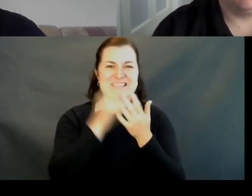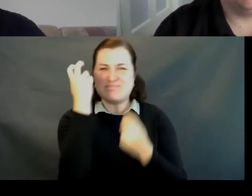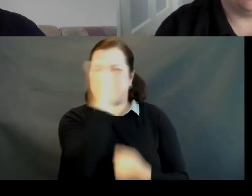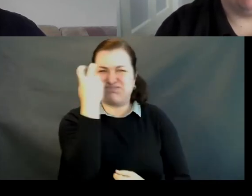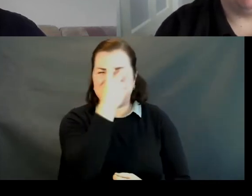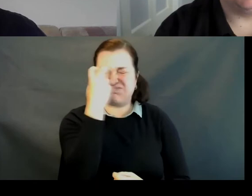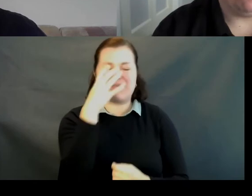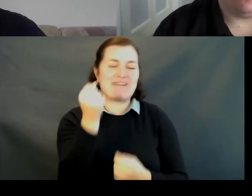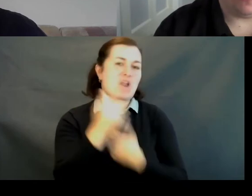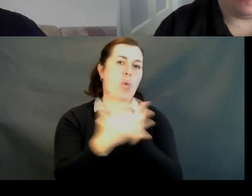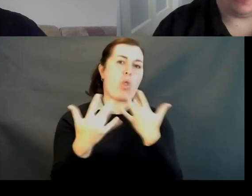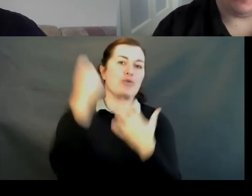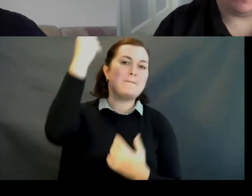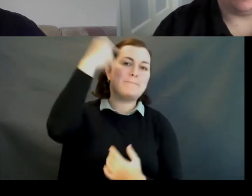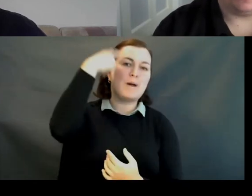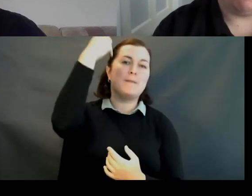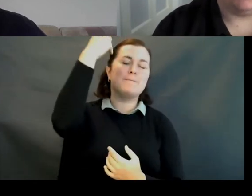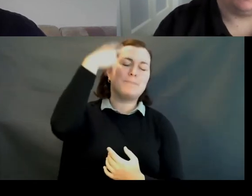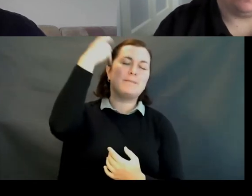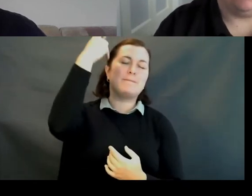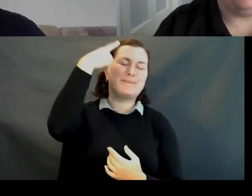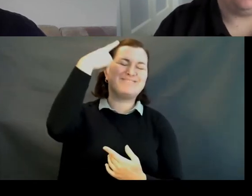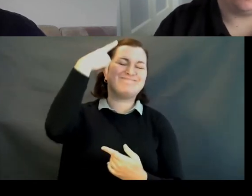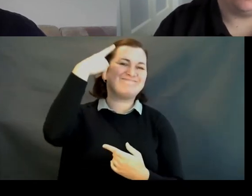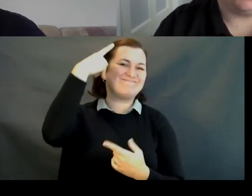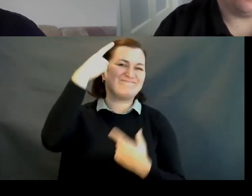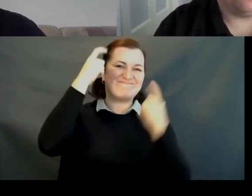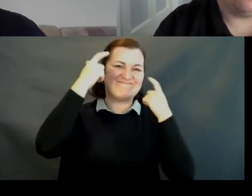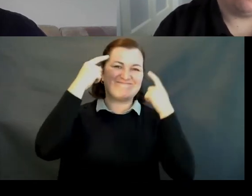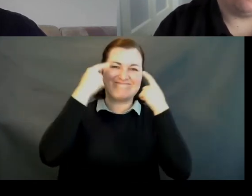drops to keep my eyesight the same.